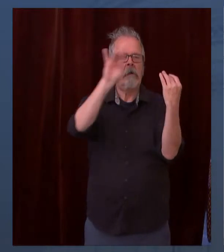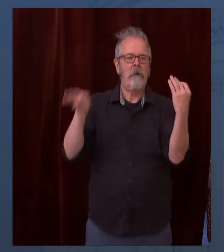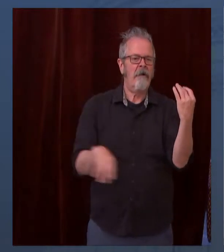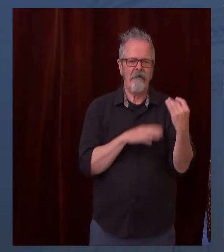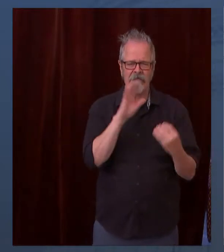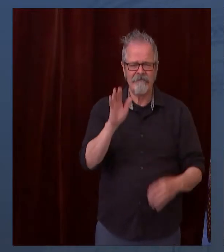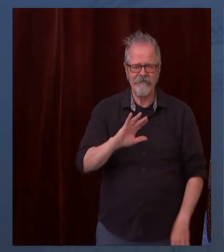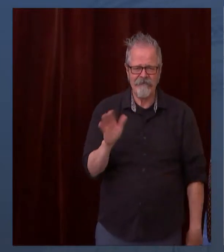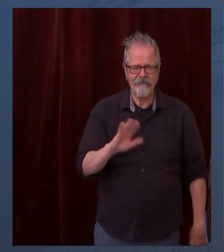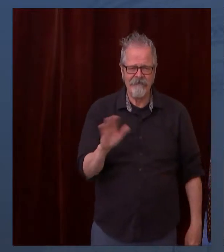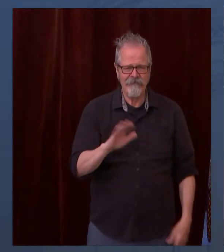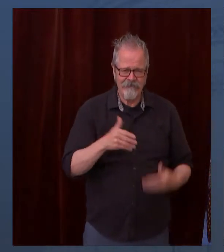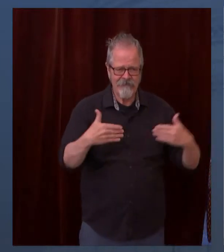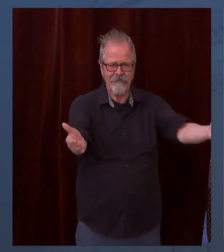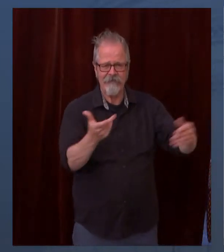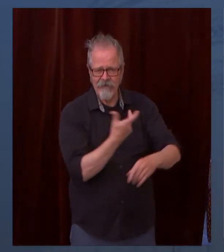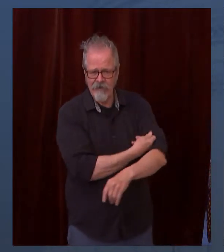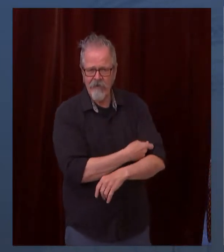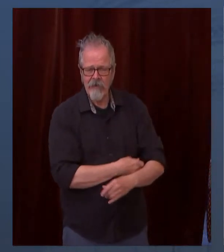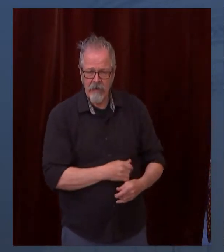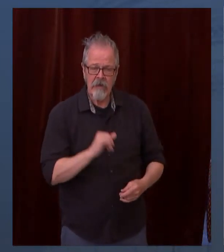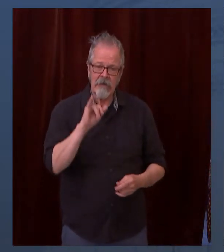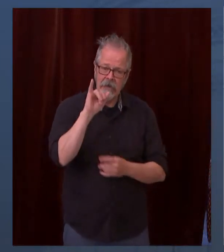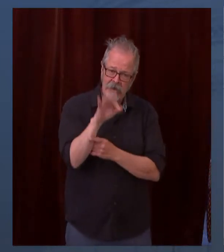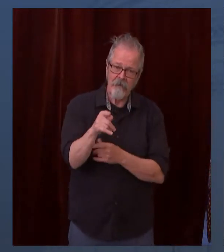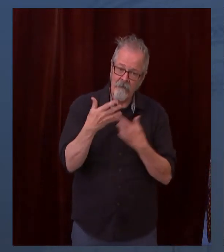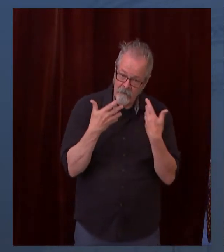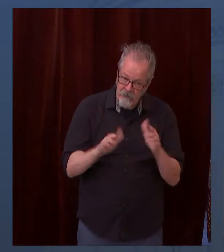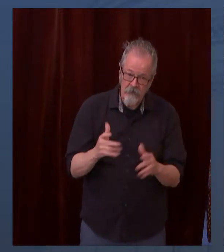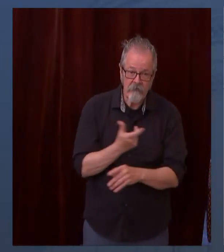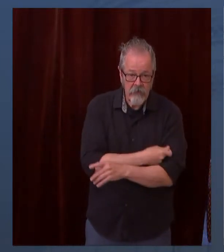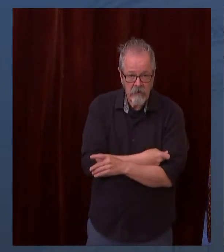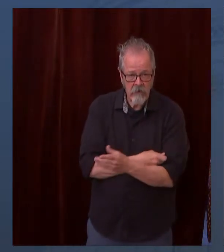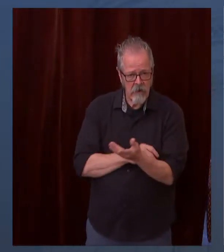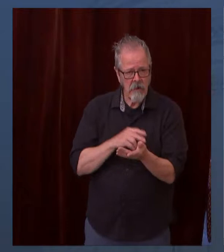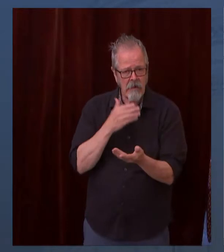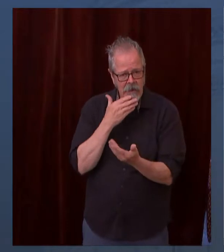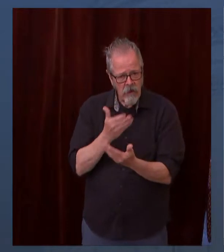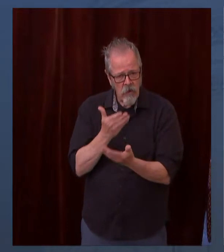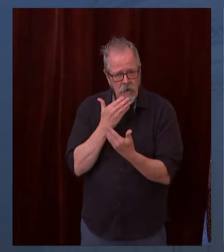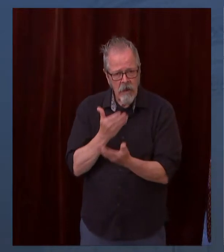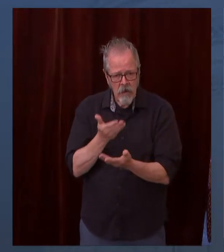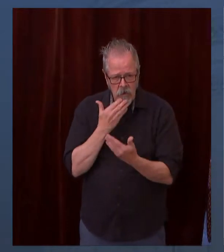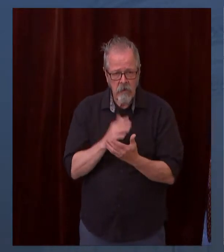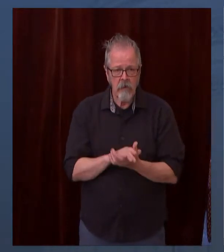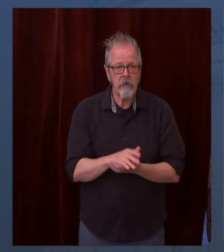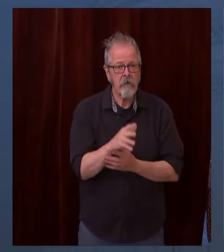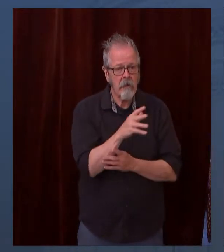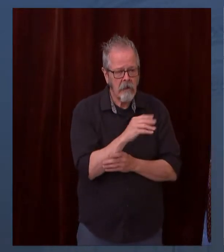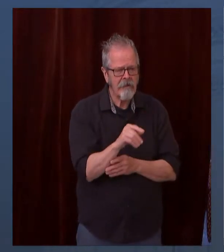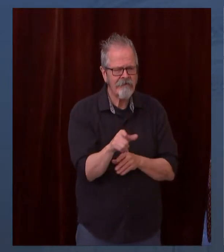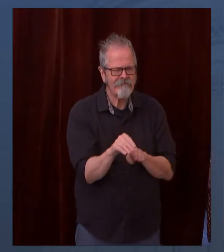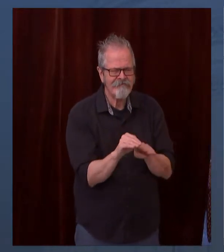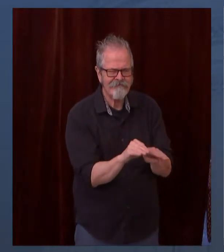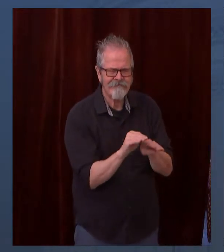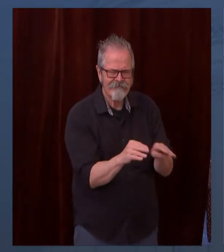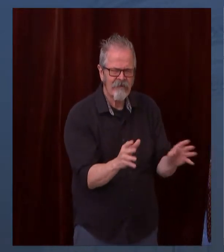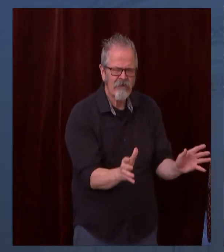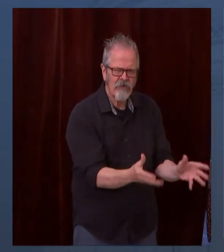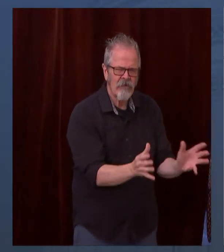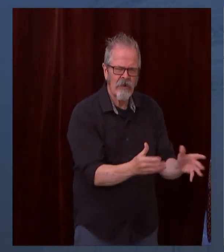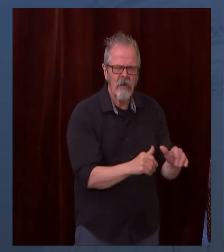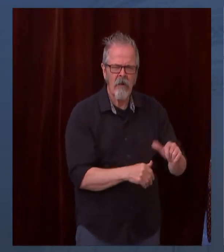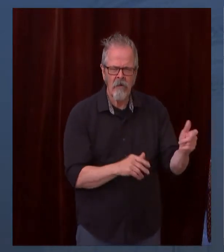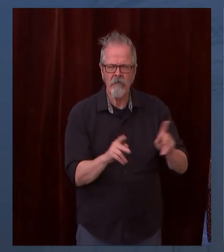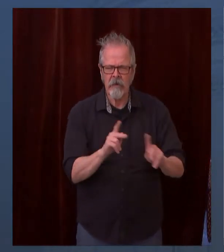someone else get their vaccine. And we really want you to encourage those around you, your friends, your family, your